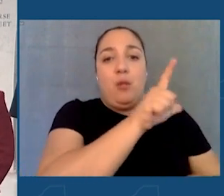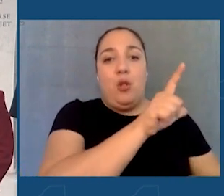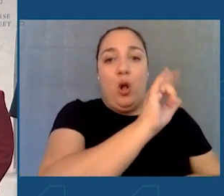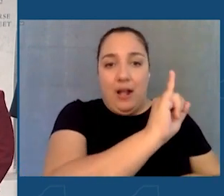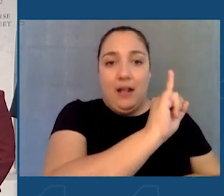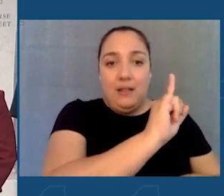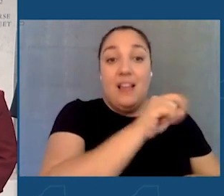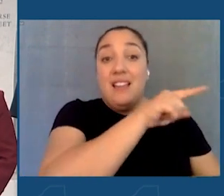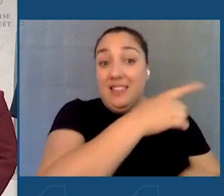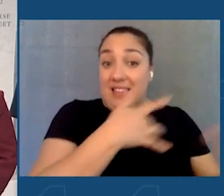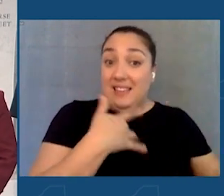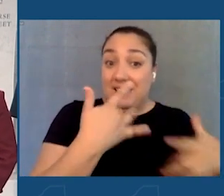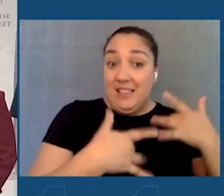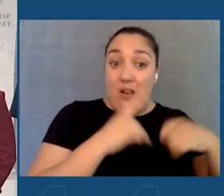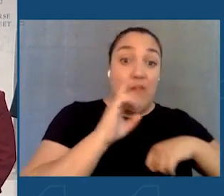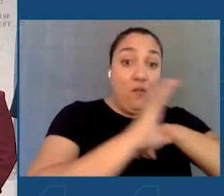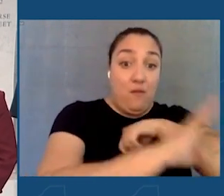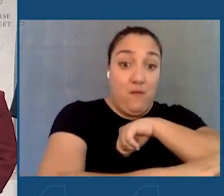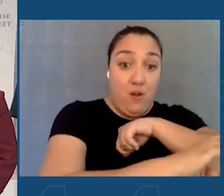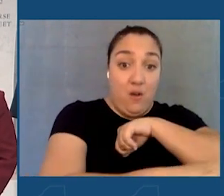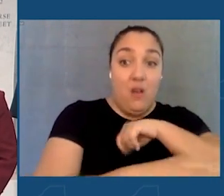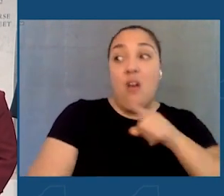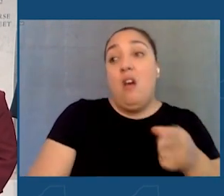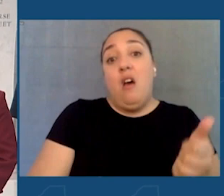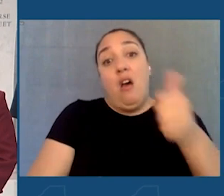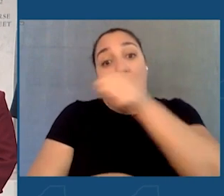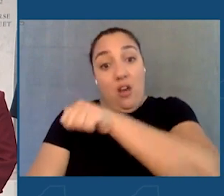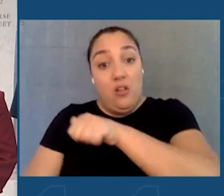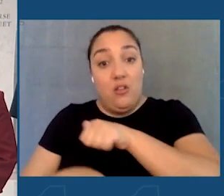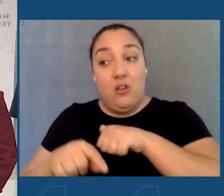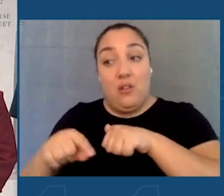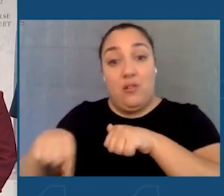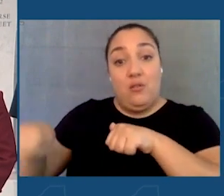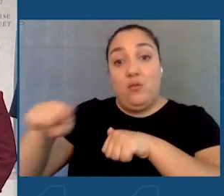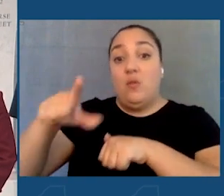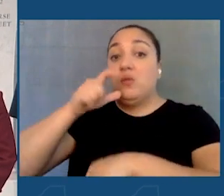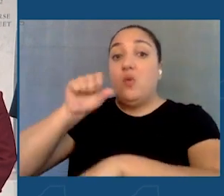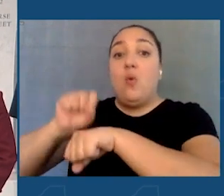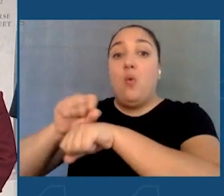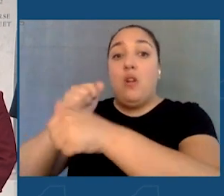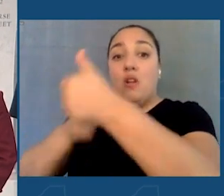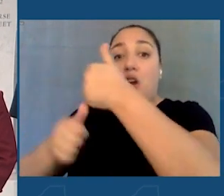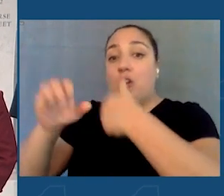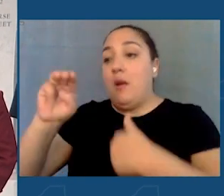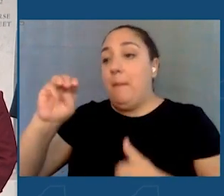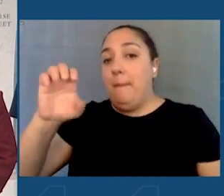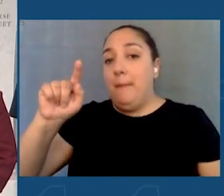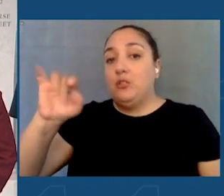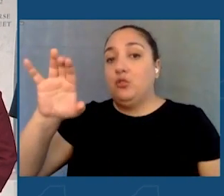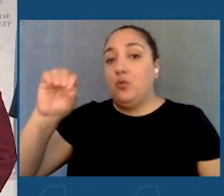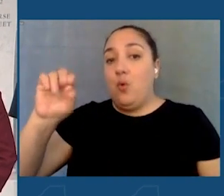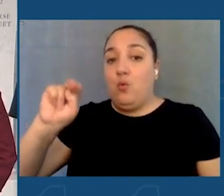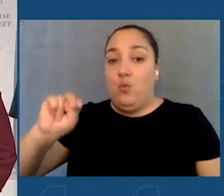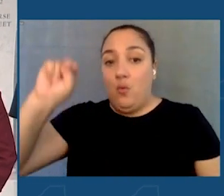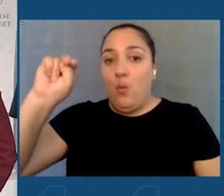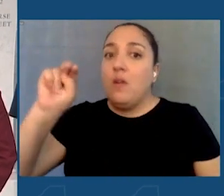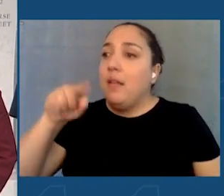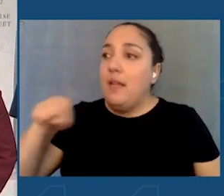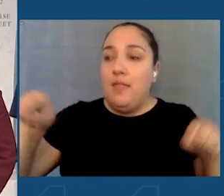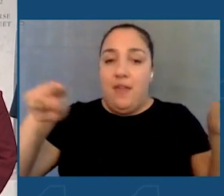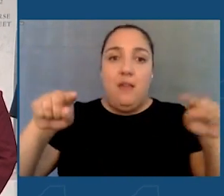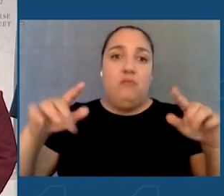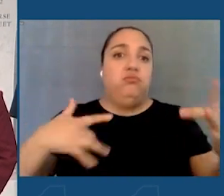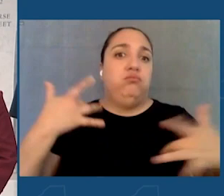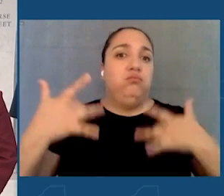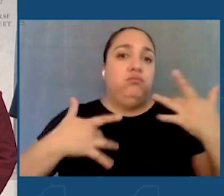stations employees who are going to be working very closely with the employees of Long Island to give an excellent customer experience to customers of both railroads. And with that,